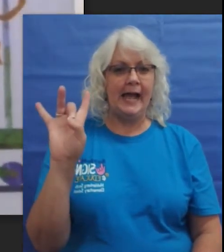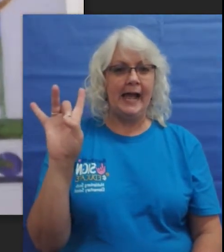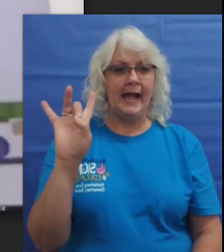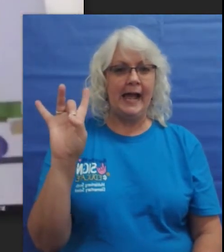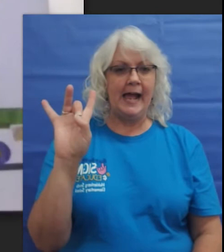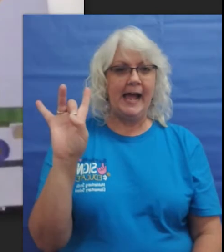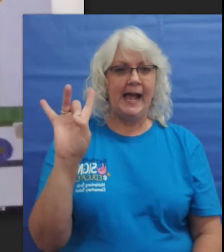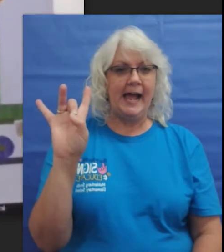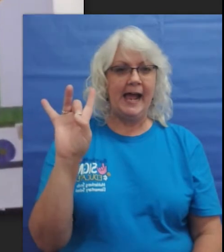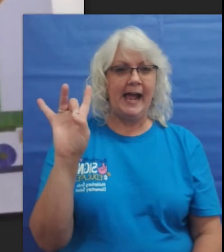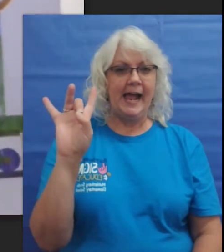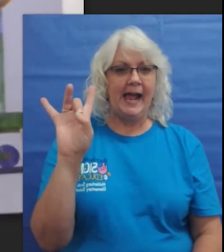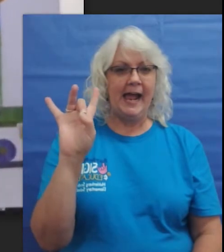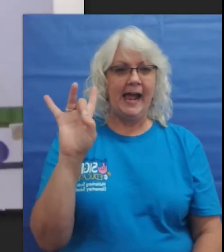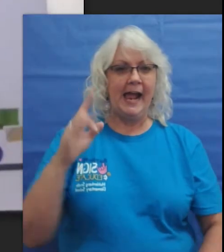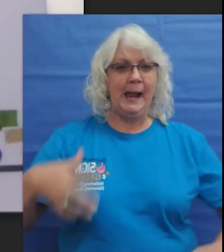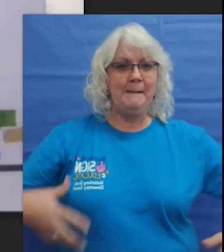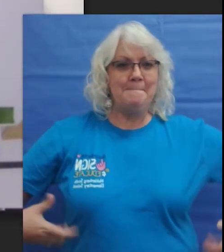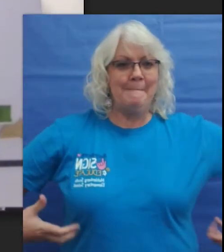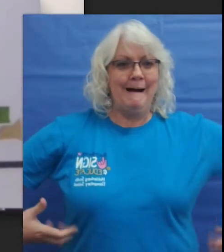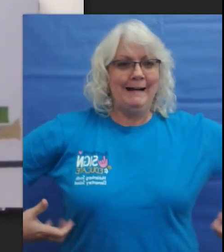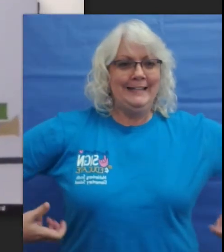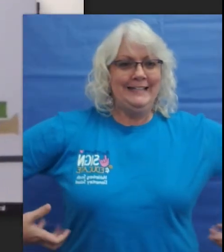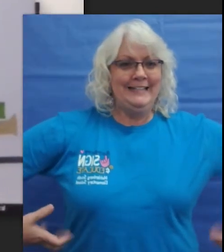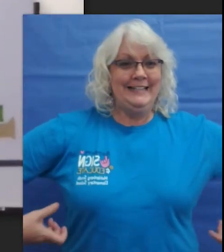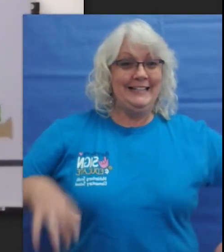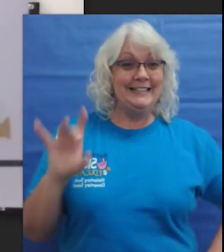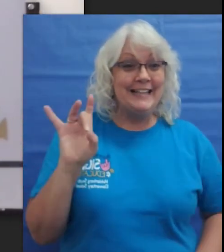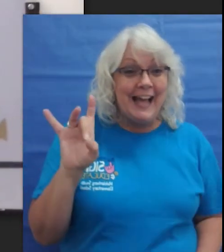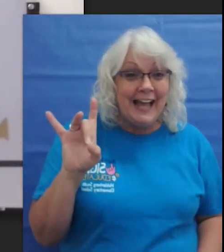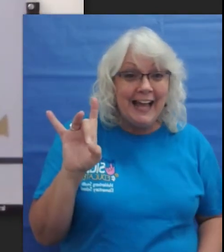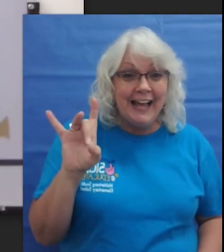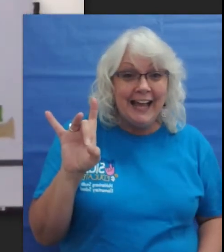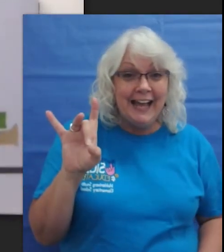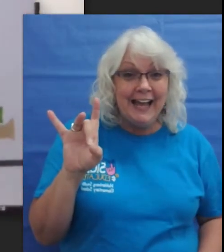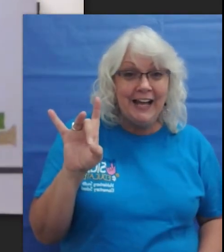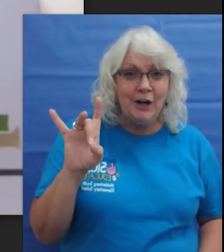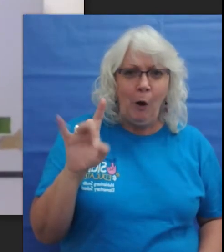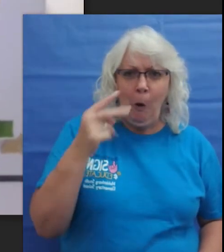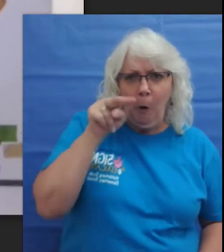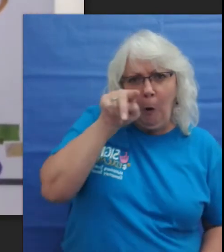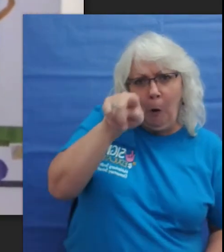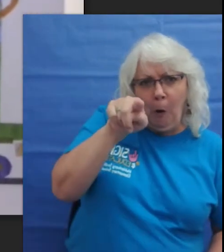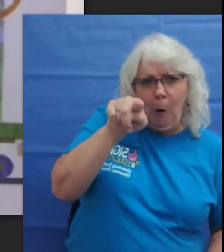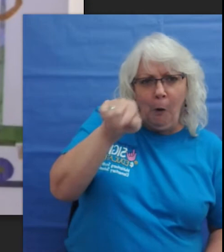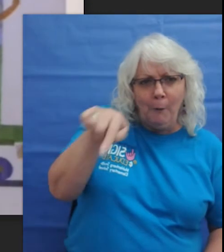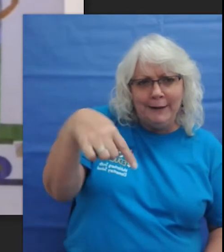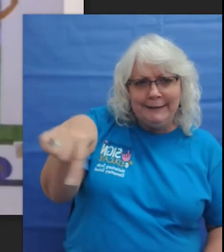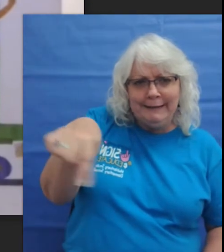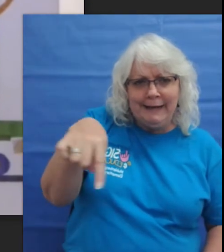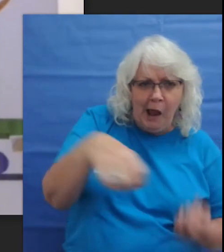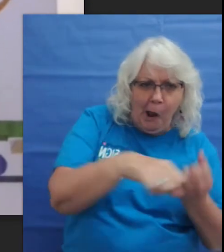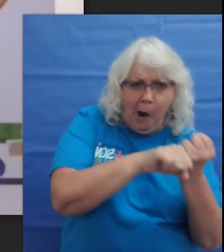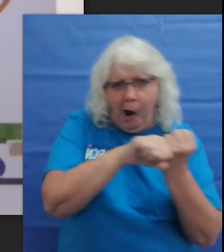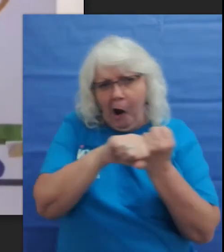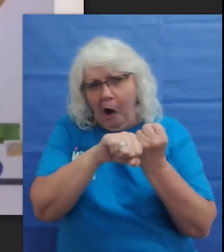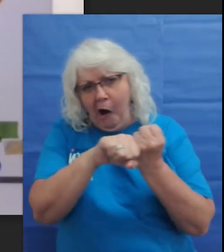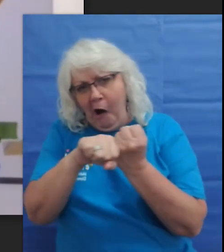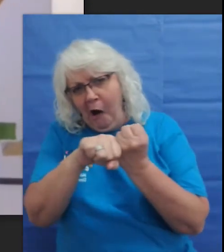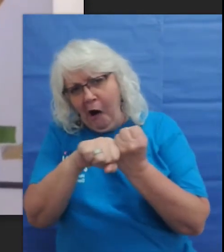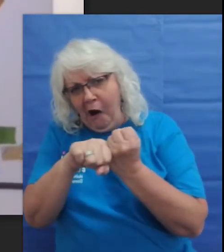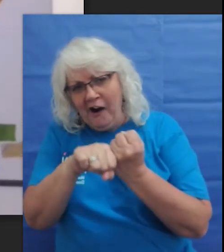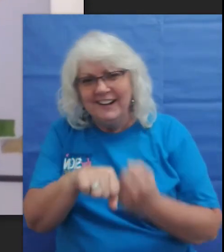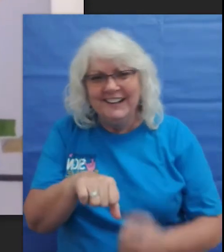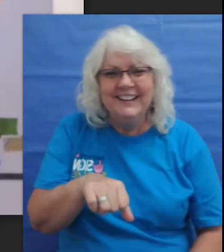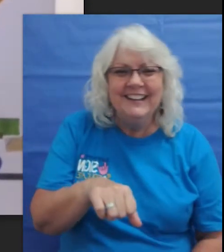What are those? Those are eight monkeys. Oh, look at that one. He's grabbing the tail.